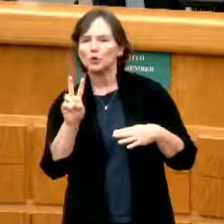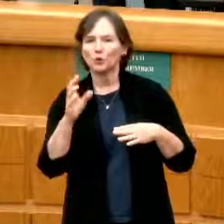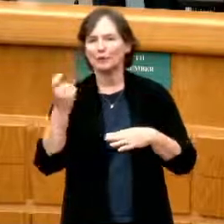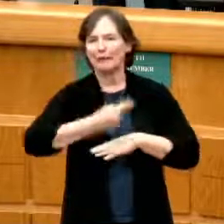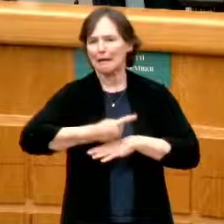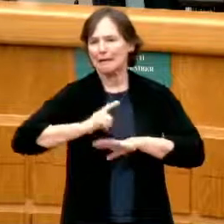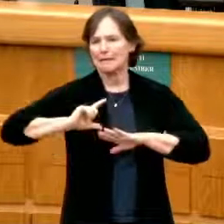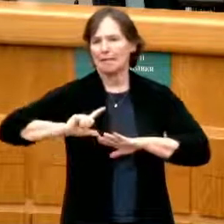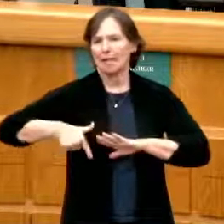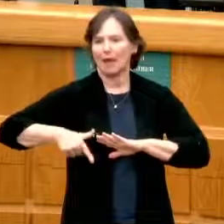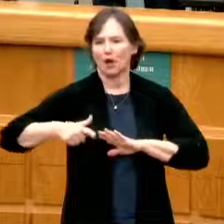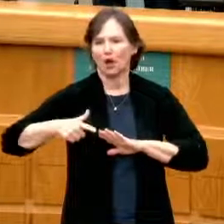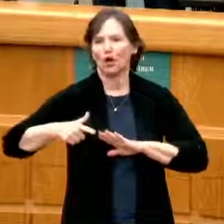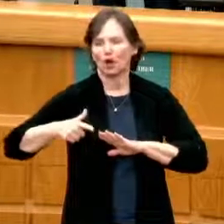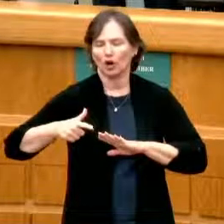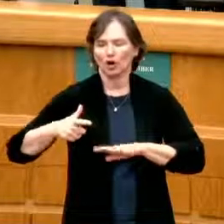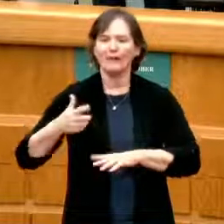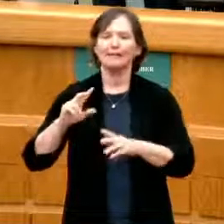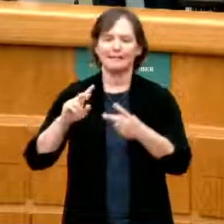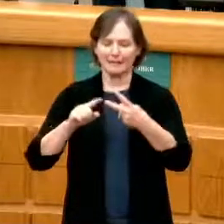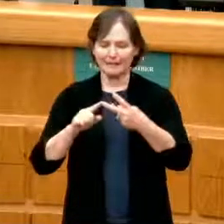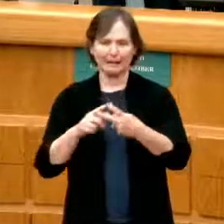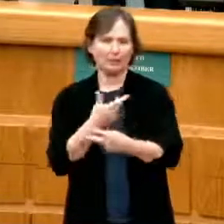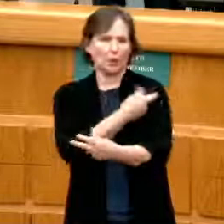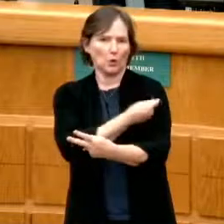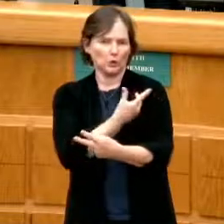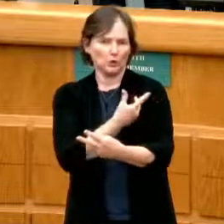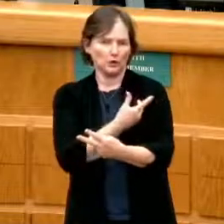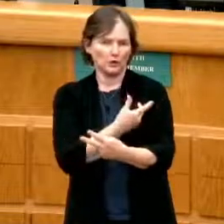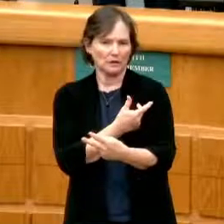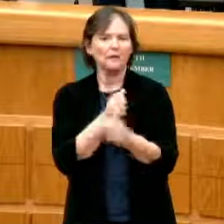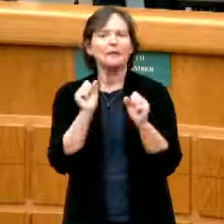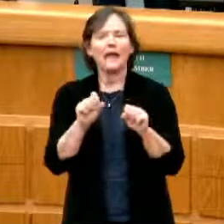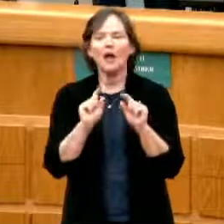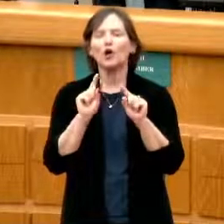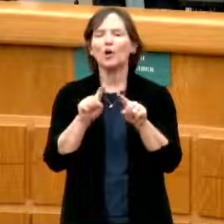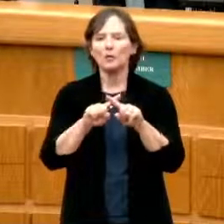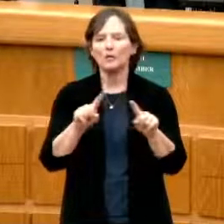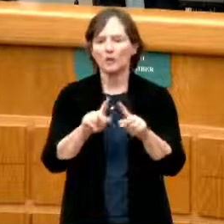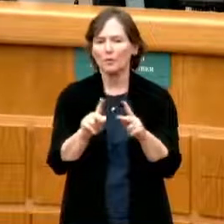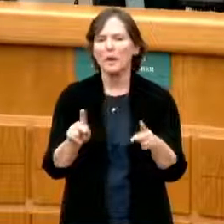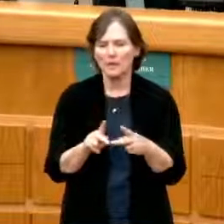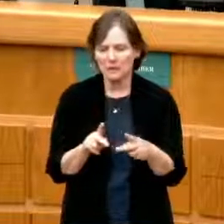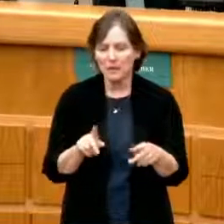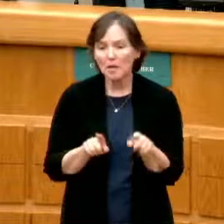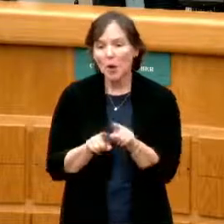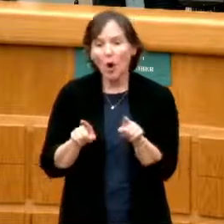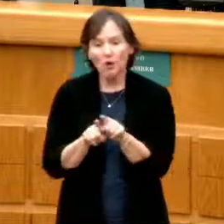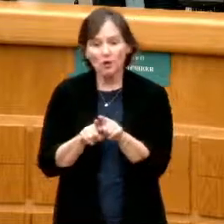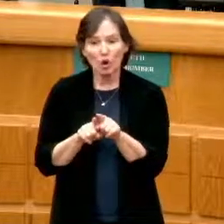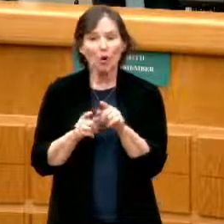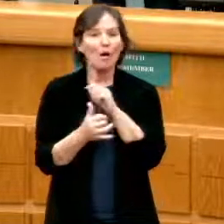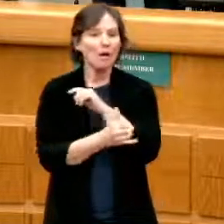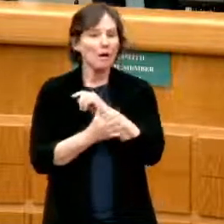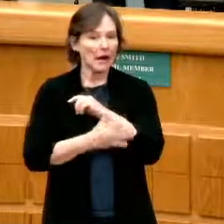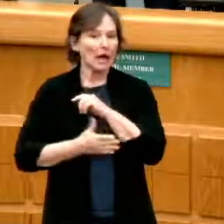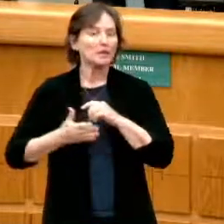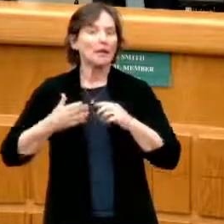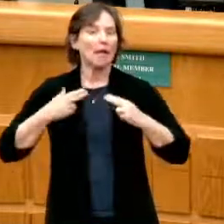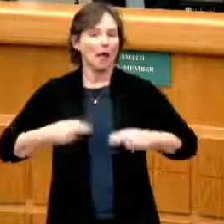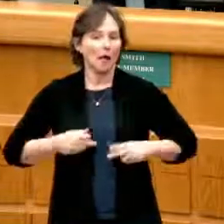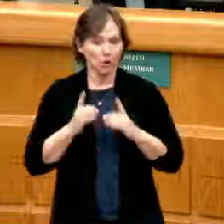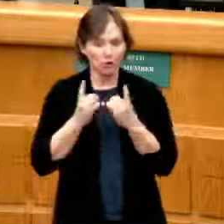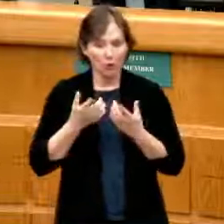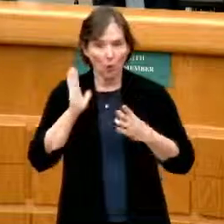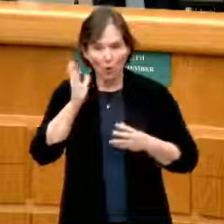time. But yes, you can go somewhere else, but we will also notify you, because what the state does is they send us doses and they allocate them